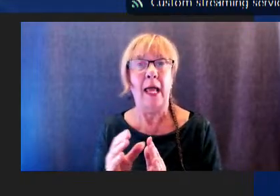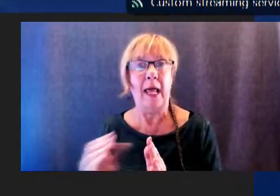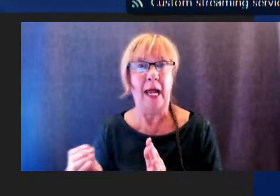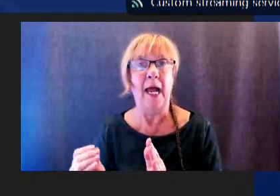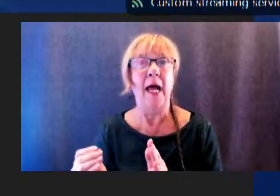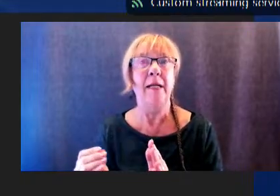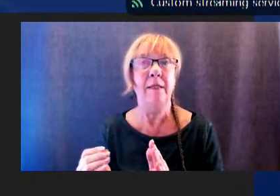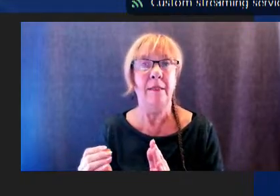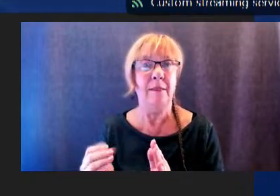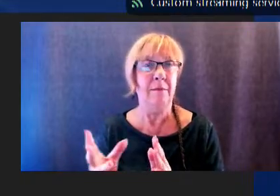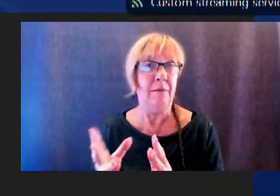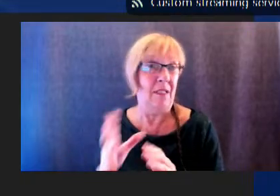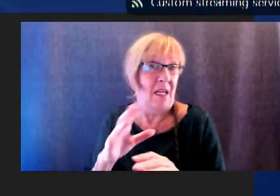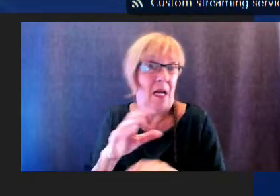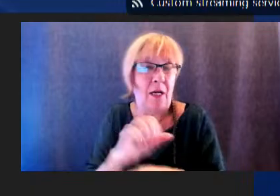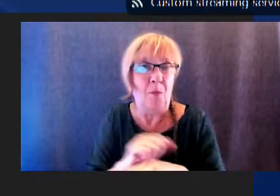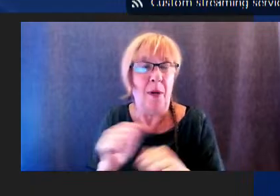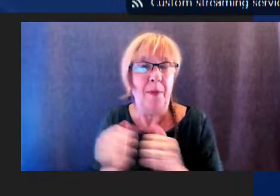advisors.